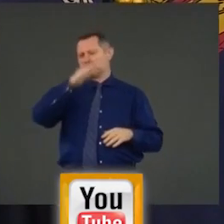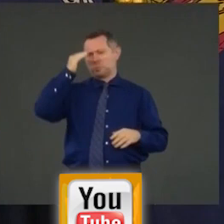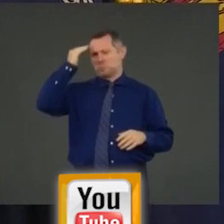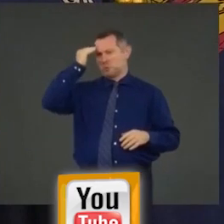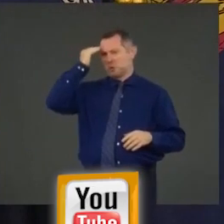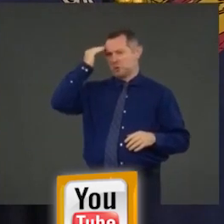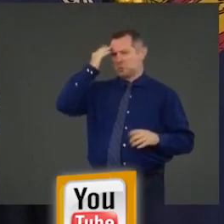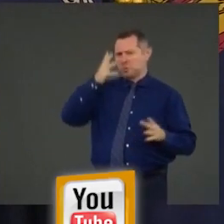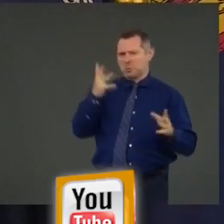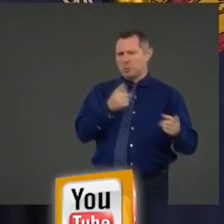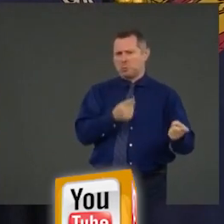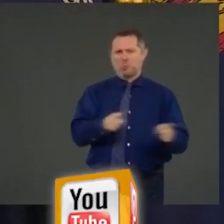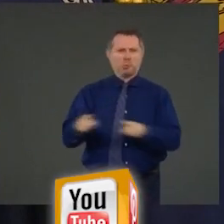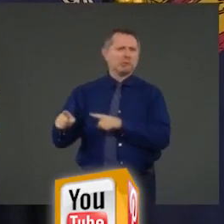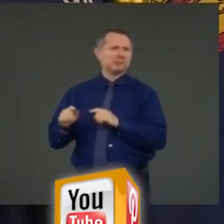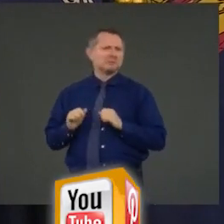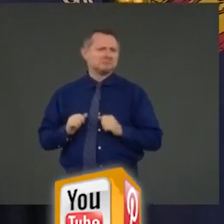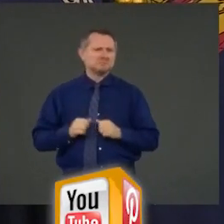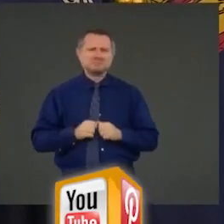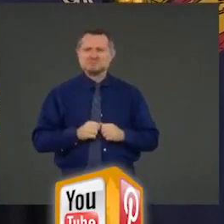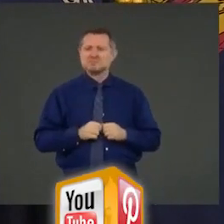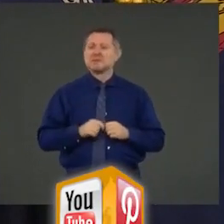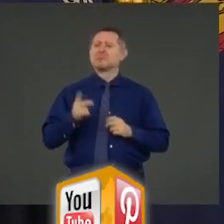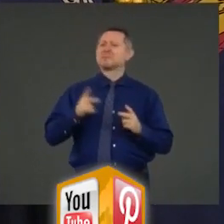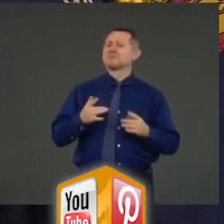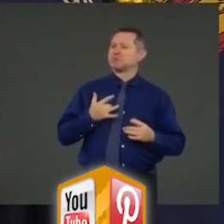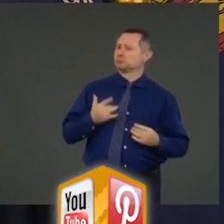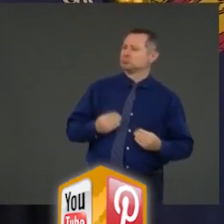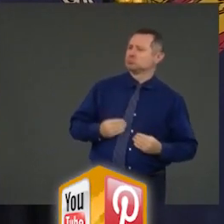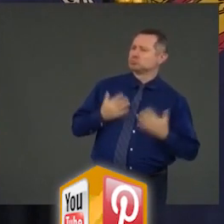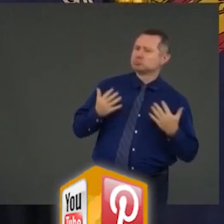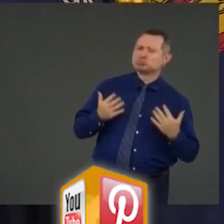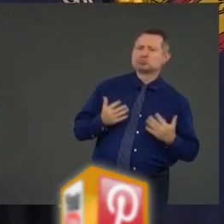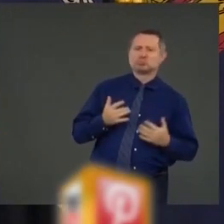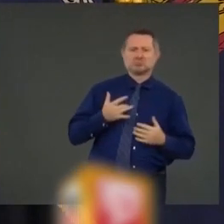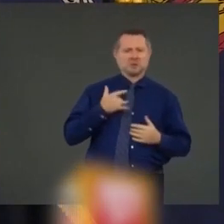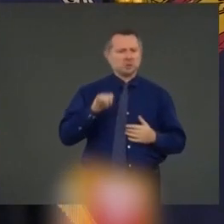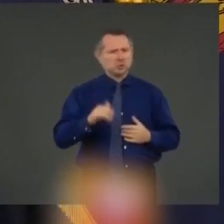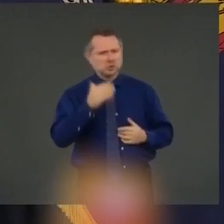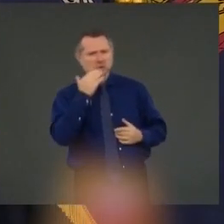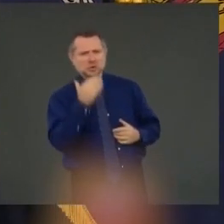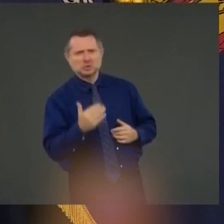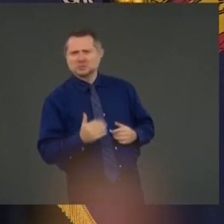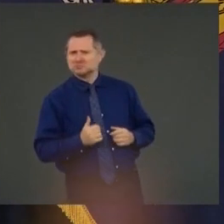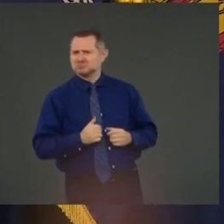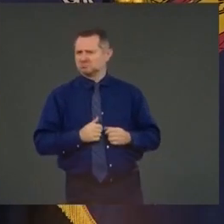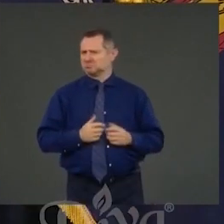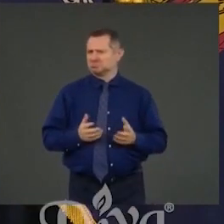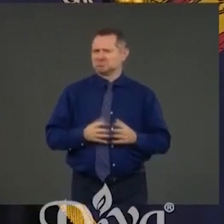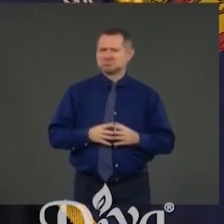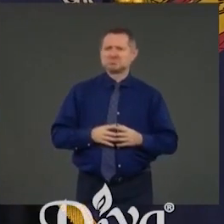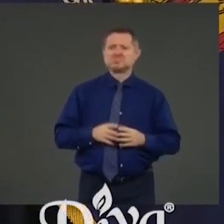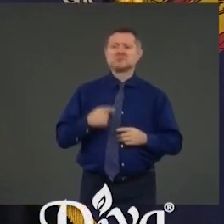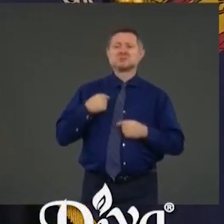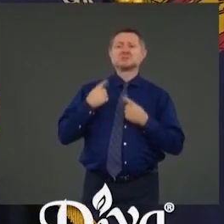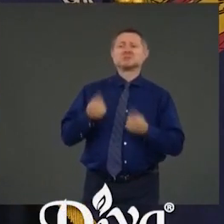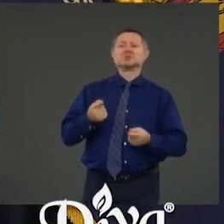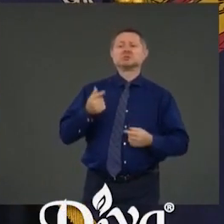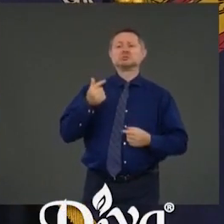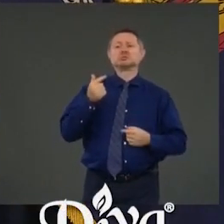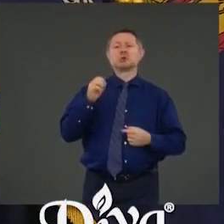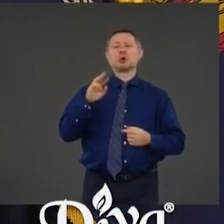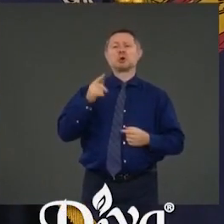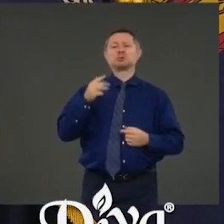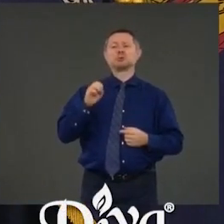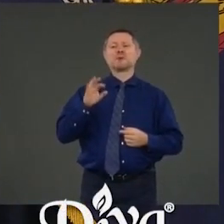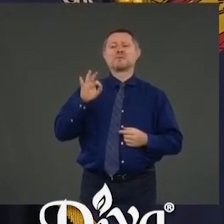There's an awareness that's up. There's an energy that's up. I think it's all good. I think after this George Floyd murder, I think you're